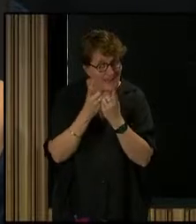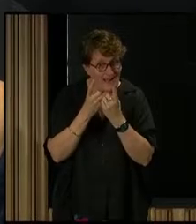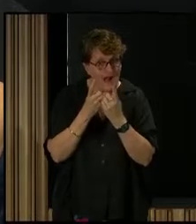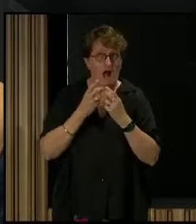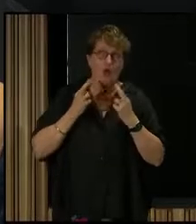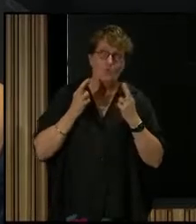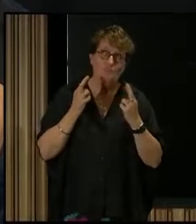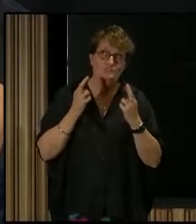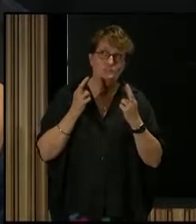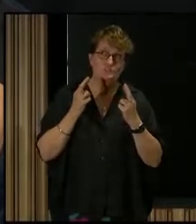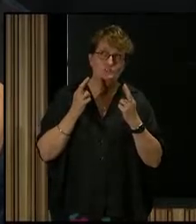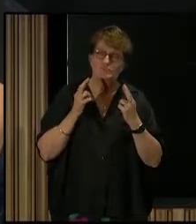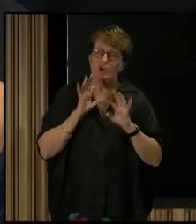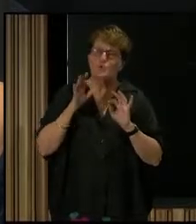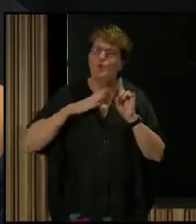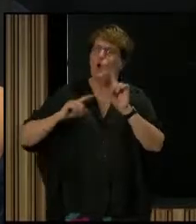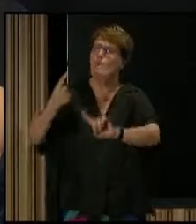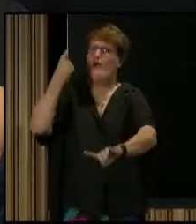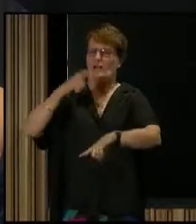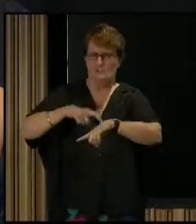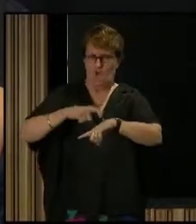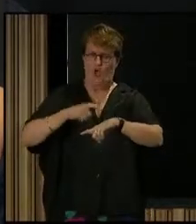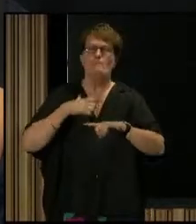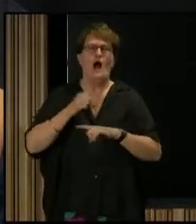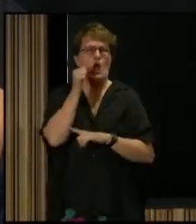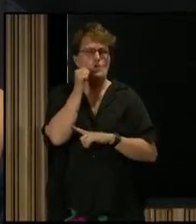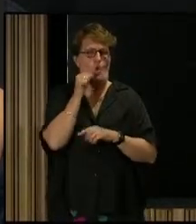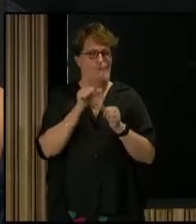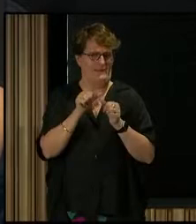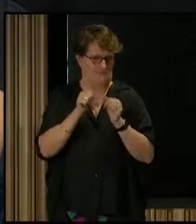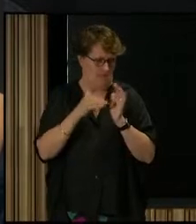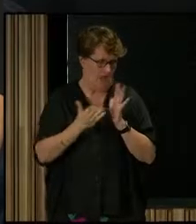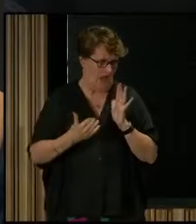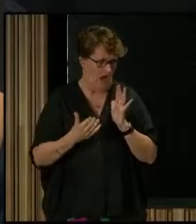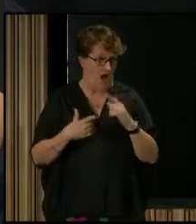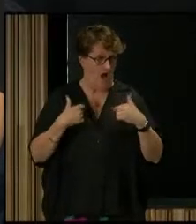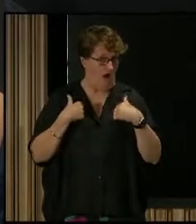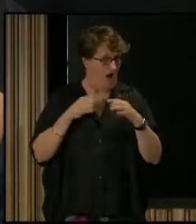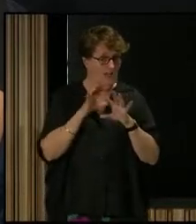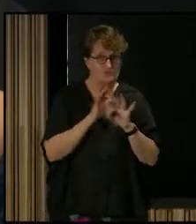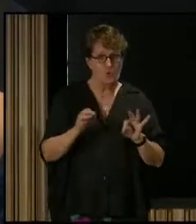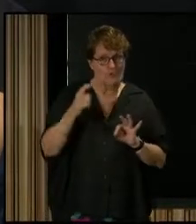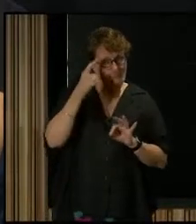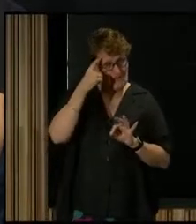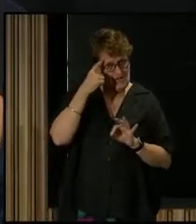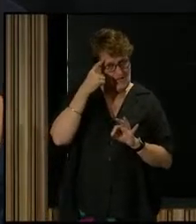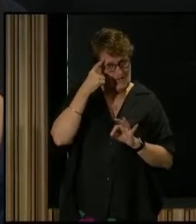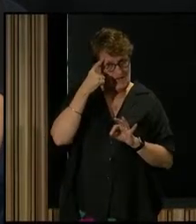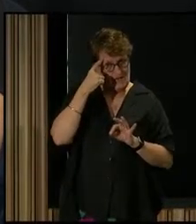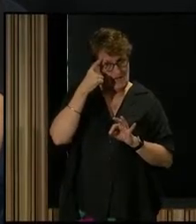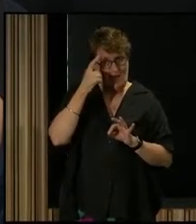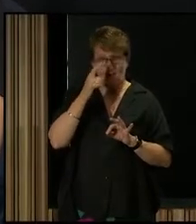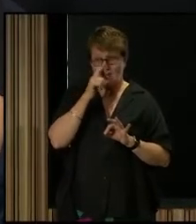wish, well, no, I don't wish I could go back in time, but now I know better, is that I don't think you will ever